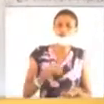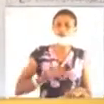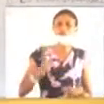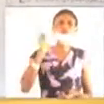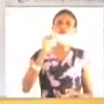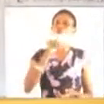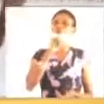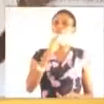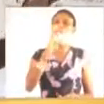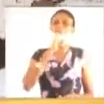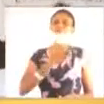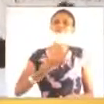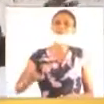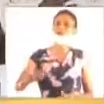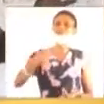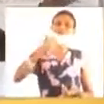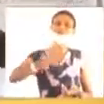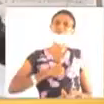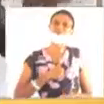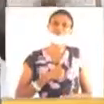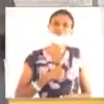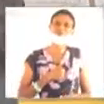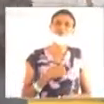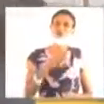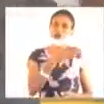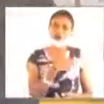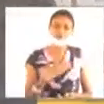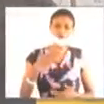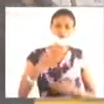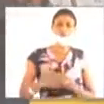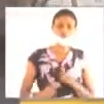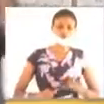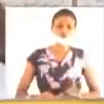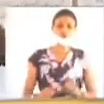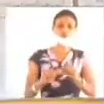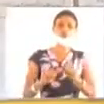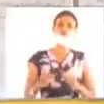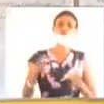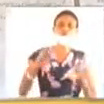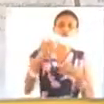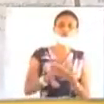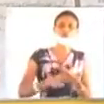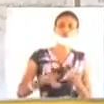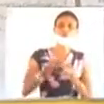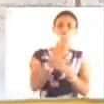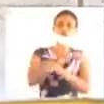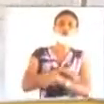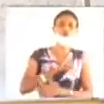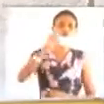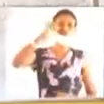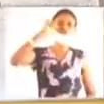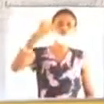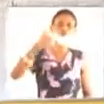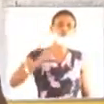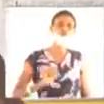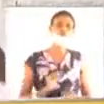the money on drugs, because to them drugs is their food. If they don't take